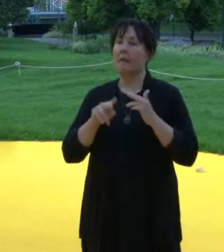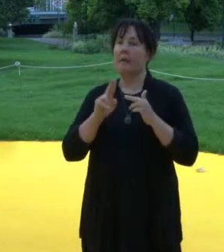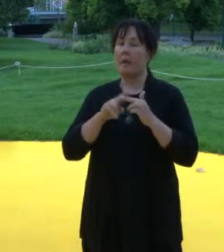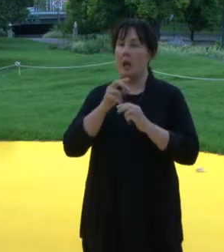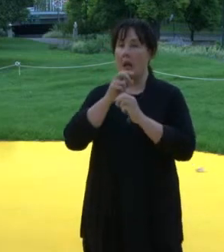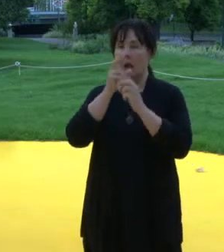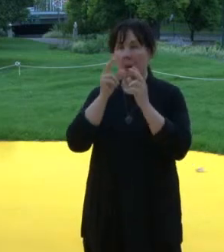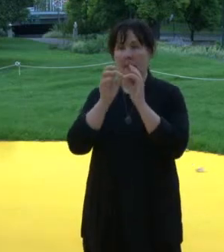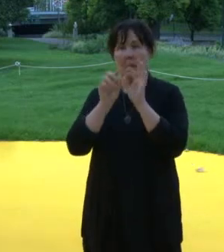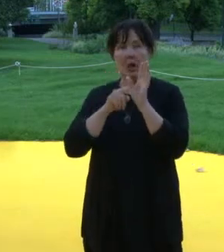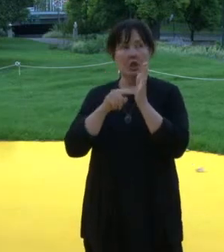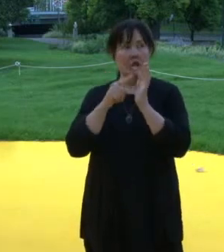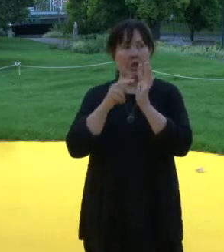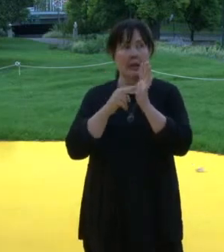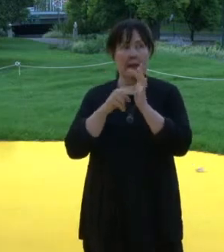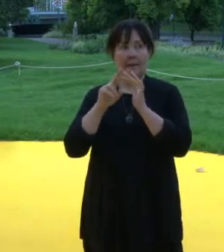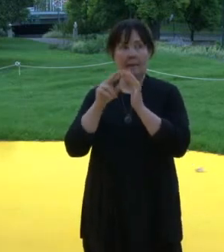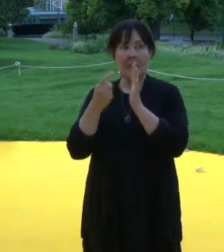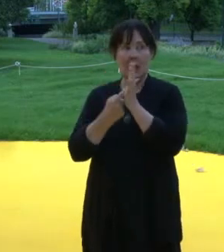by Text Publishing.